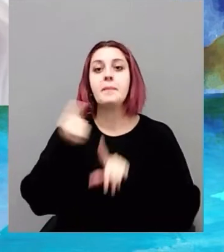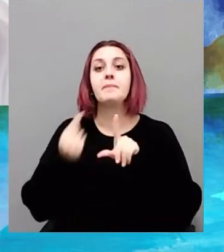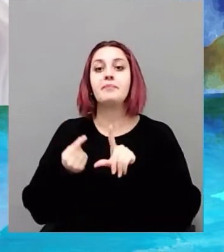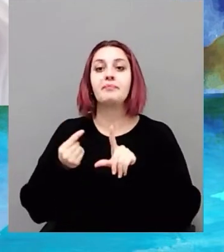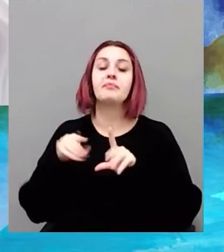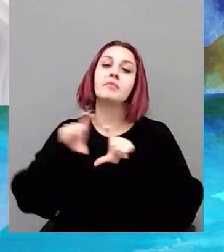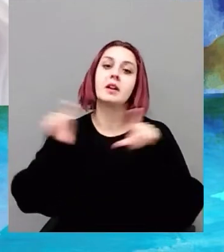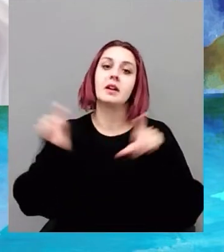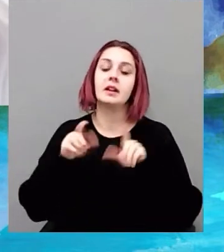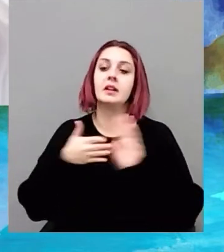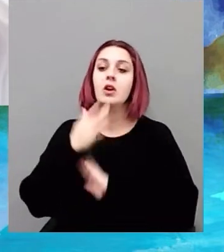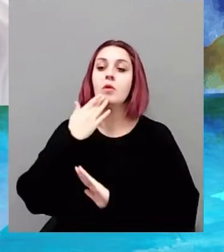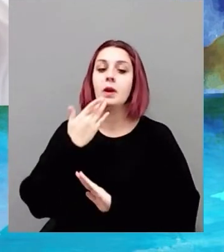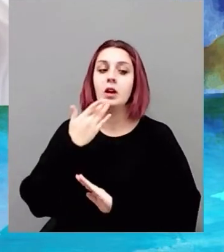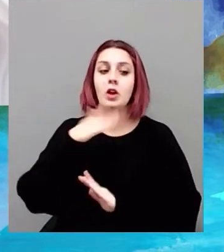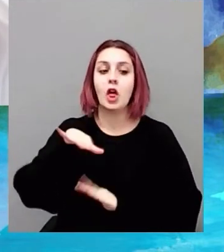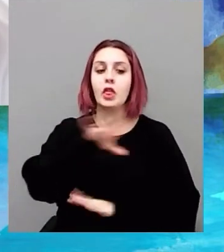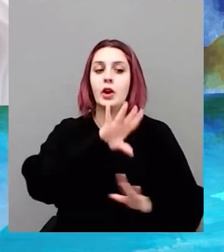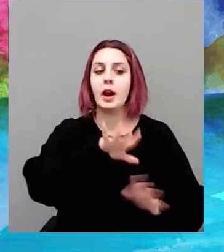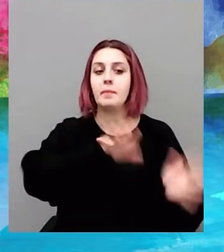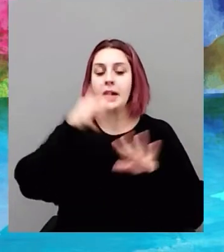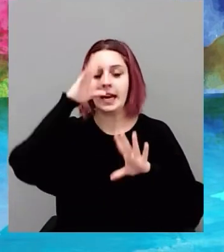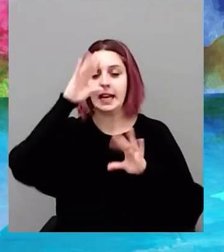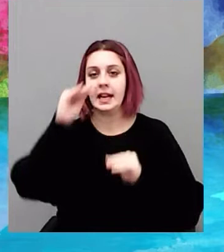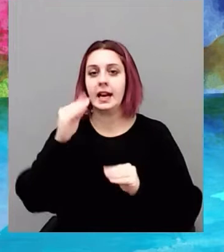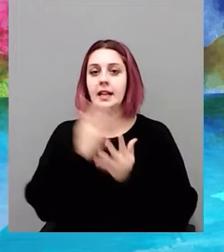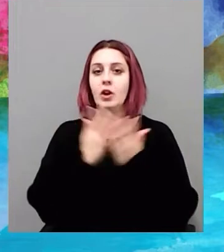and smart cities. Whenever you want.